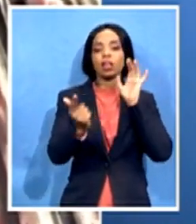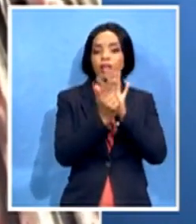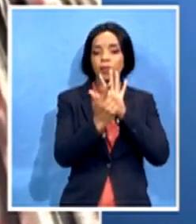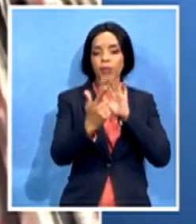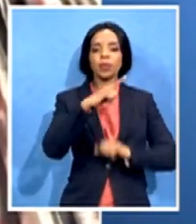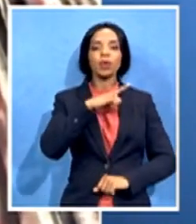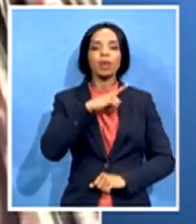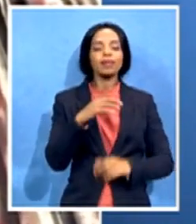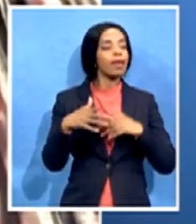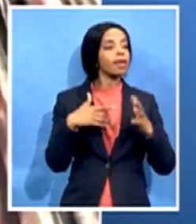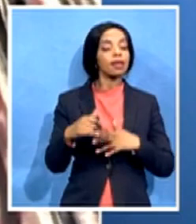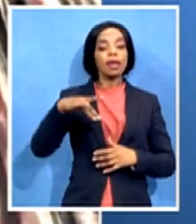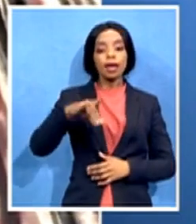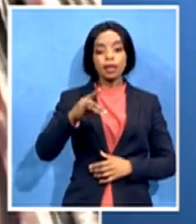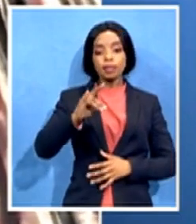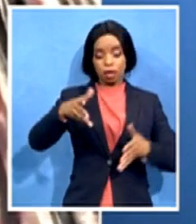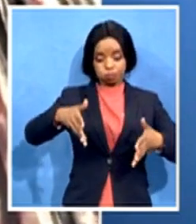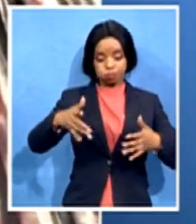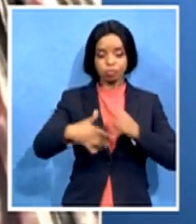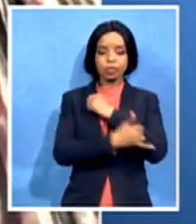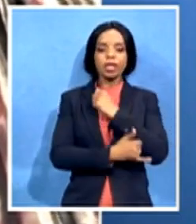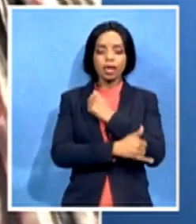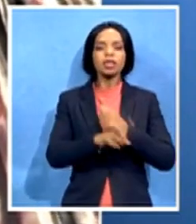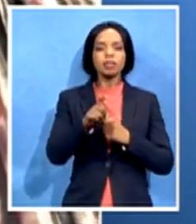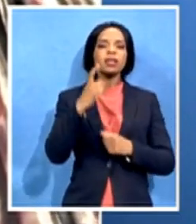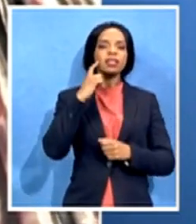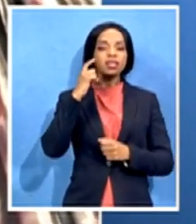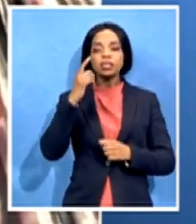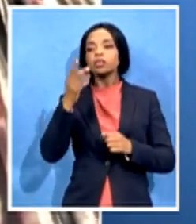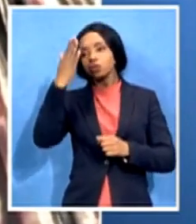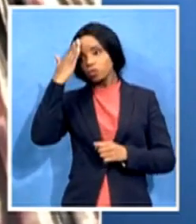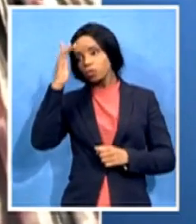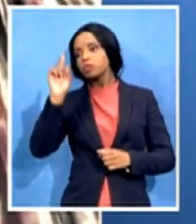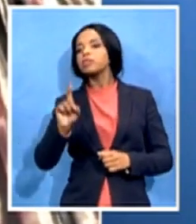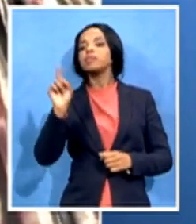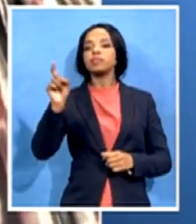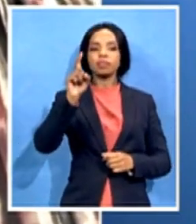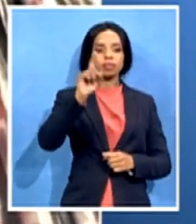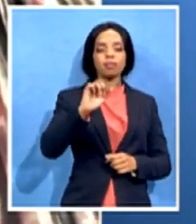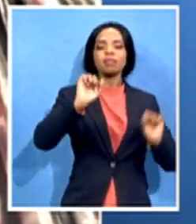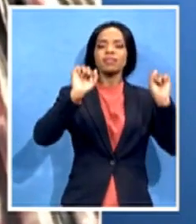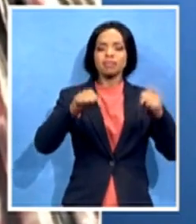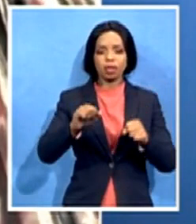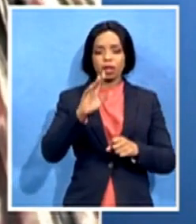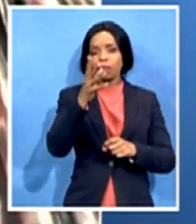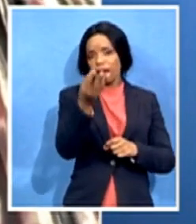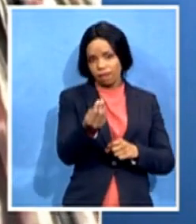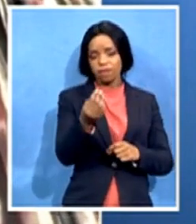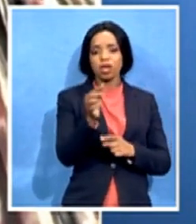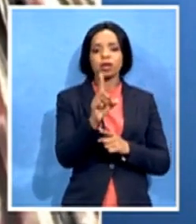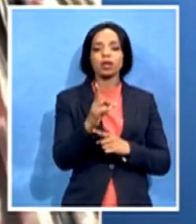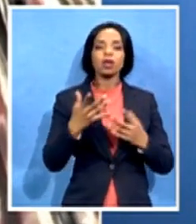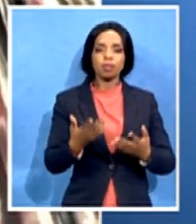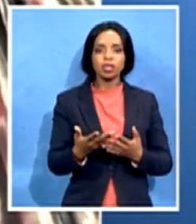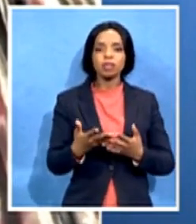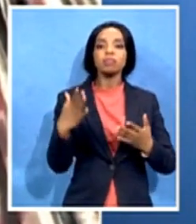a type of tags that will be used to identify the animal using